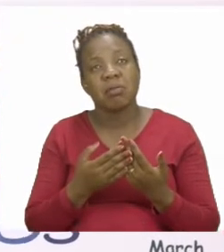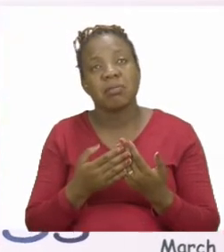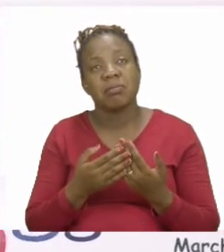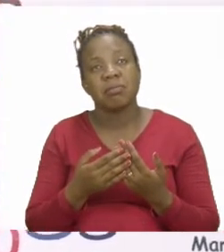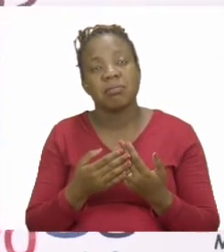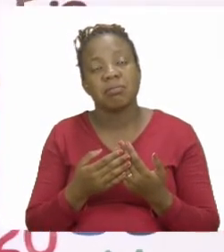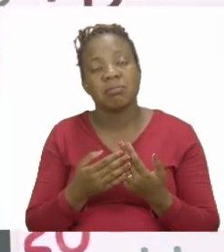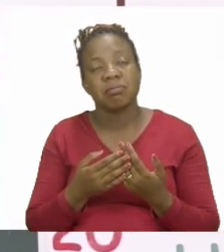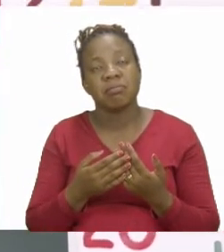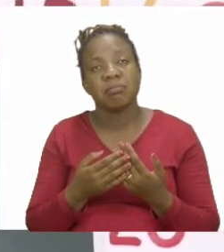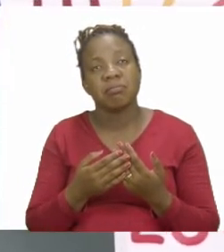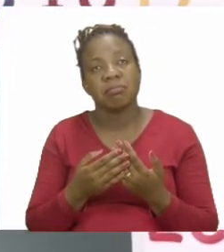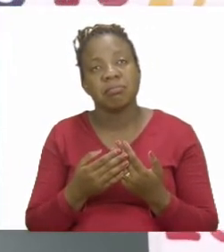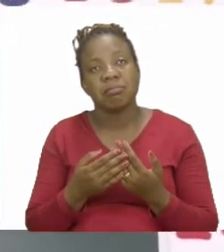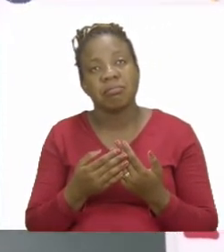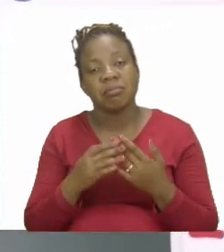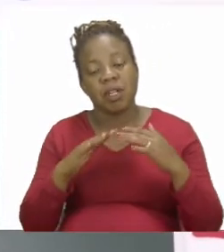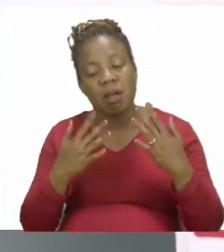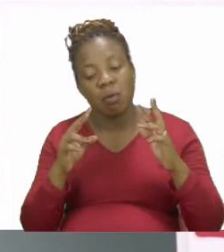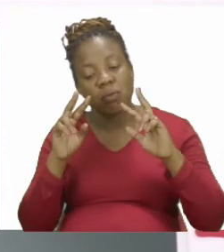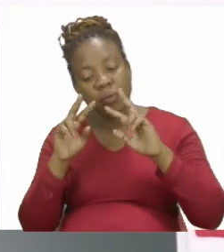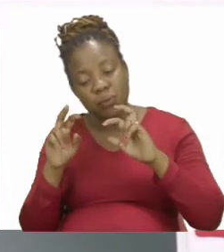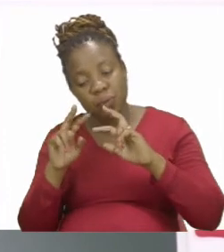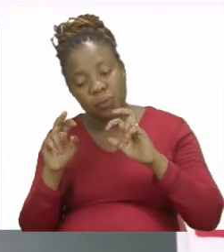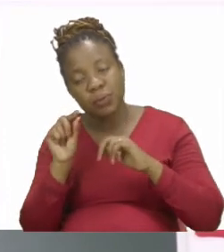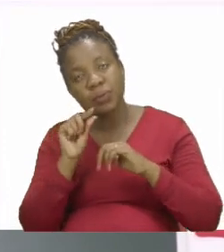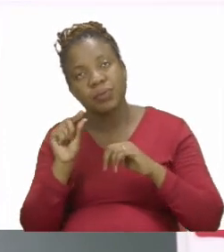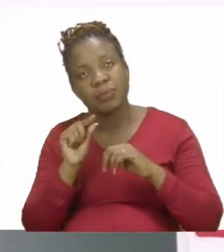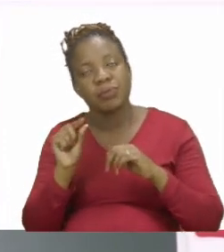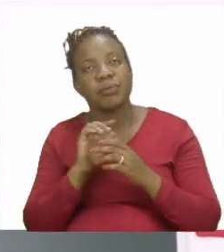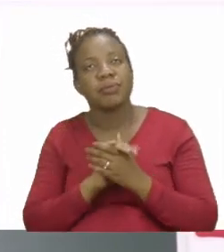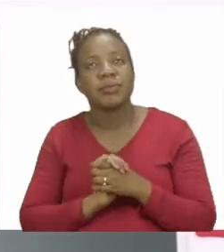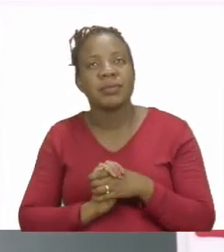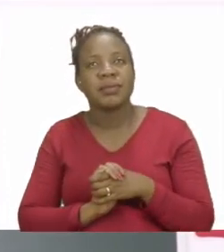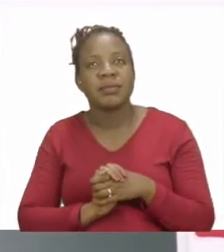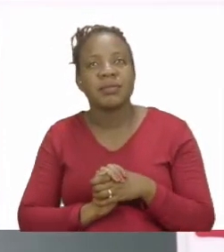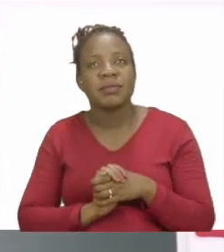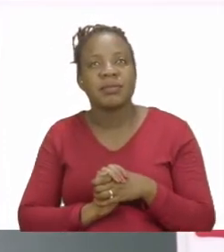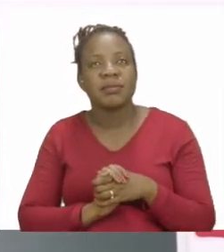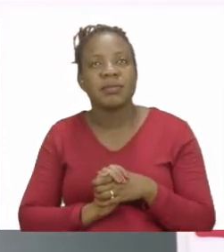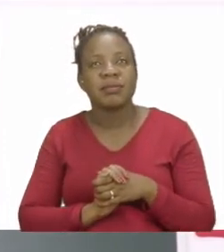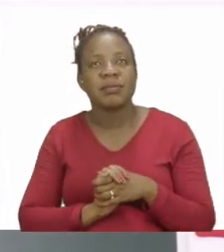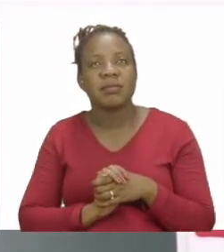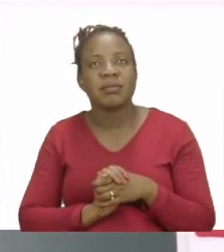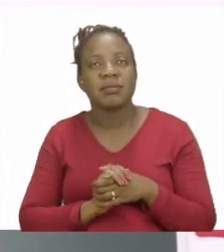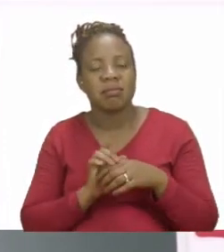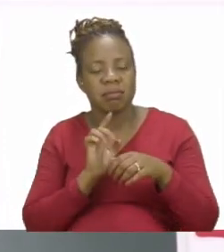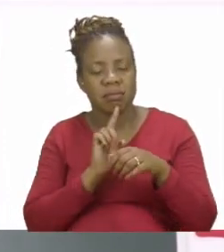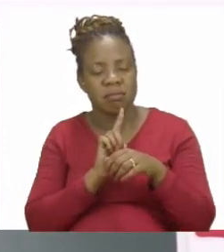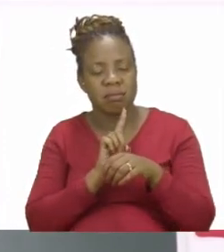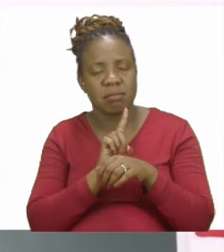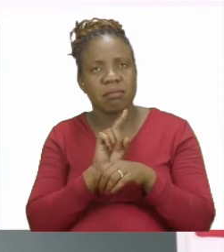you how you have to go about searching for the words. Now you will see the first